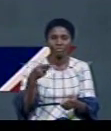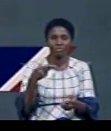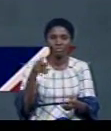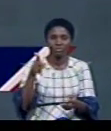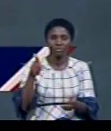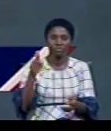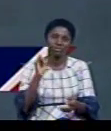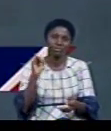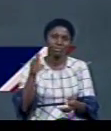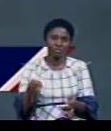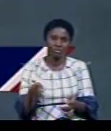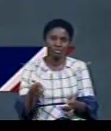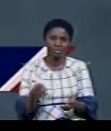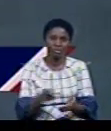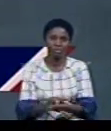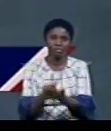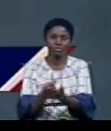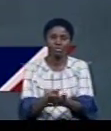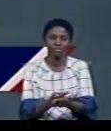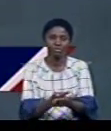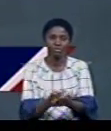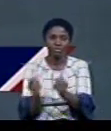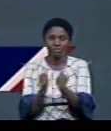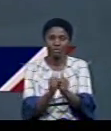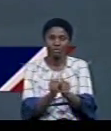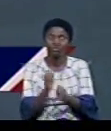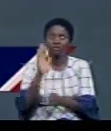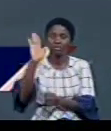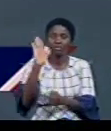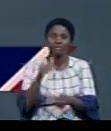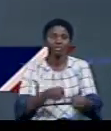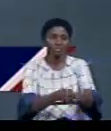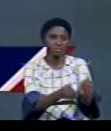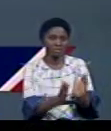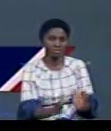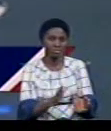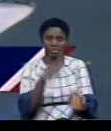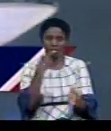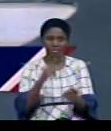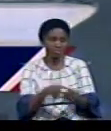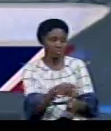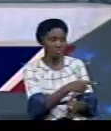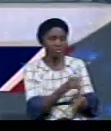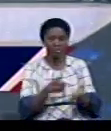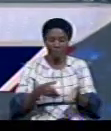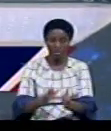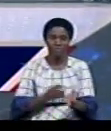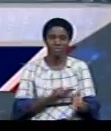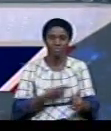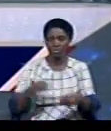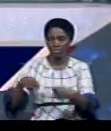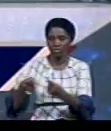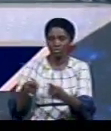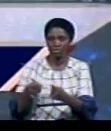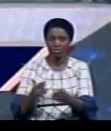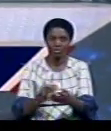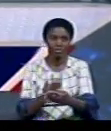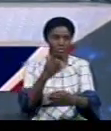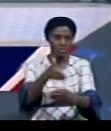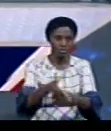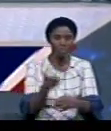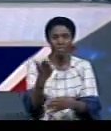he said unto them, let us go over. Somebody,